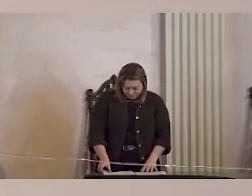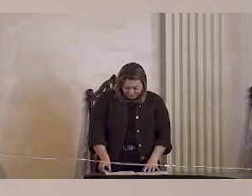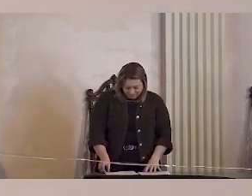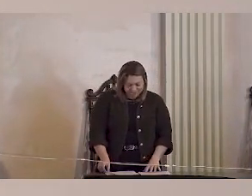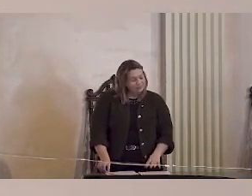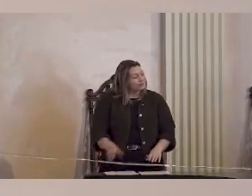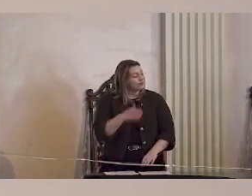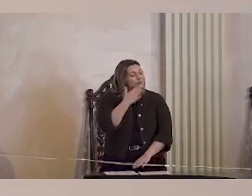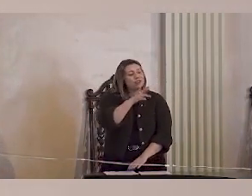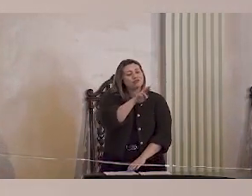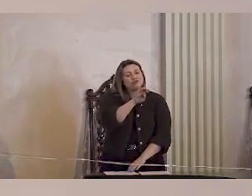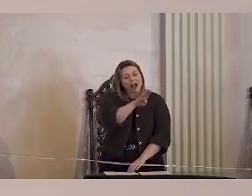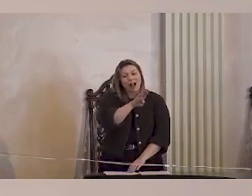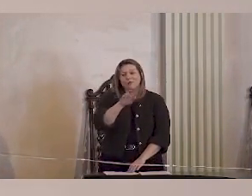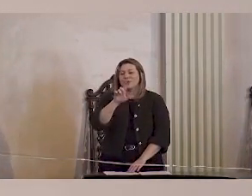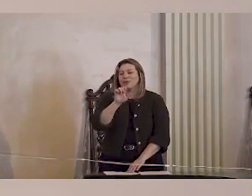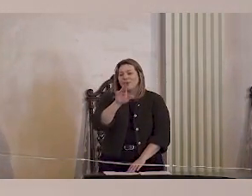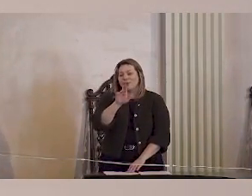Thanks, Rob and Laura.